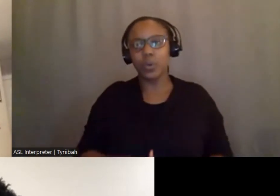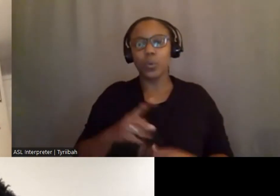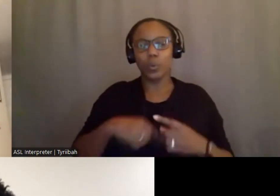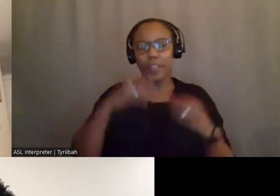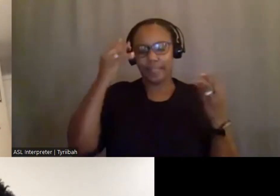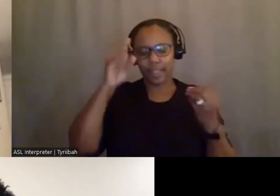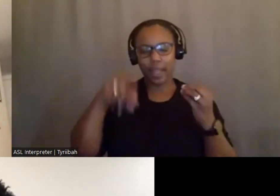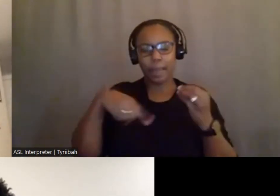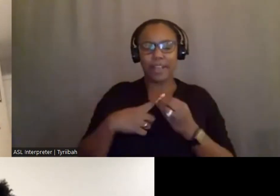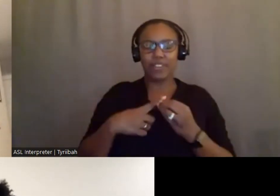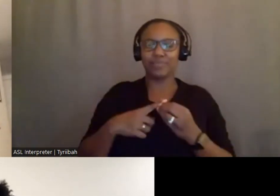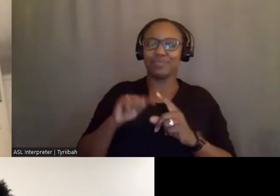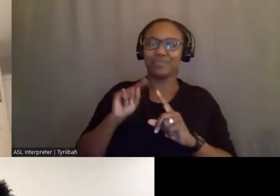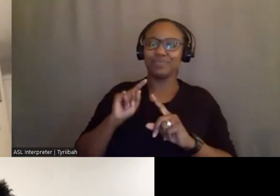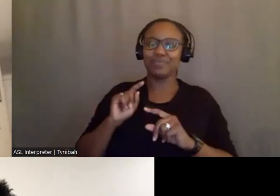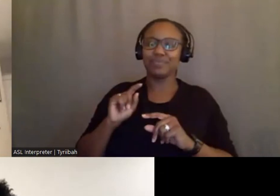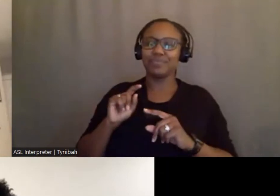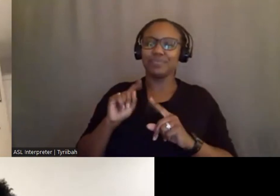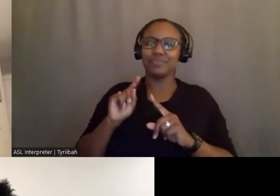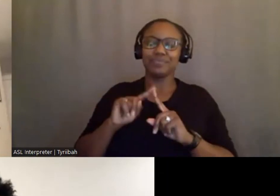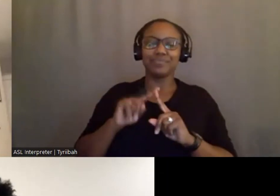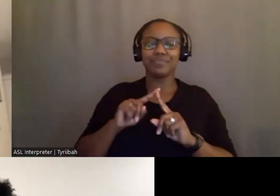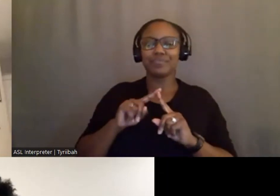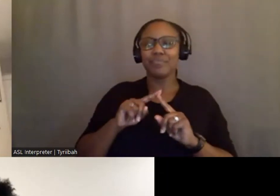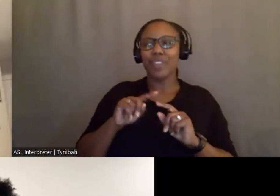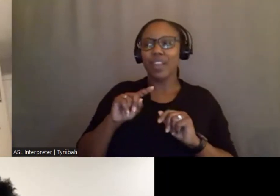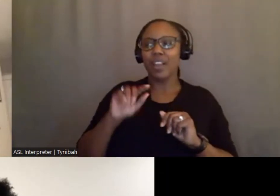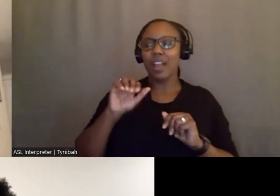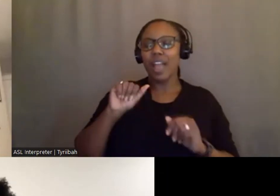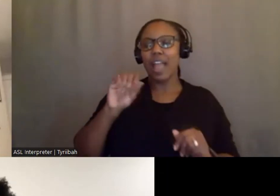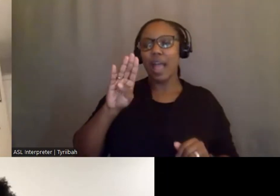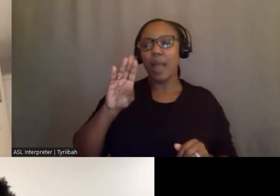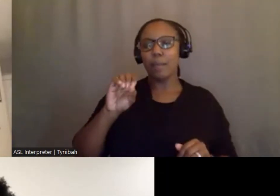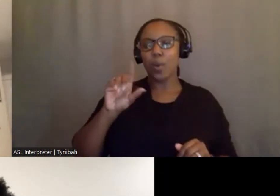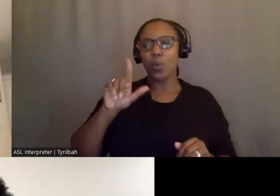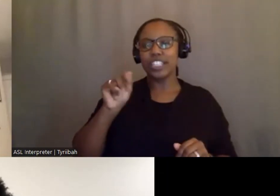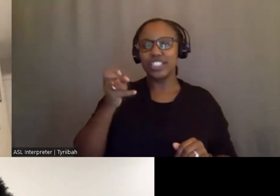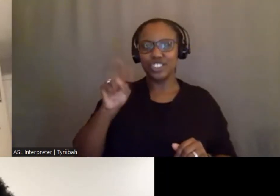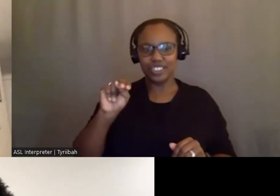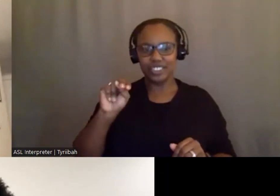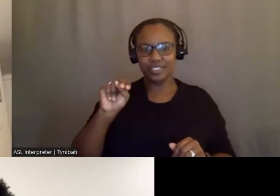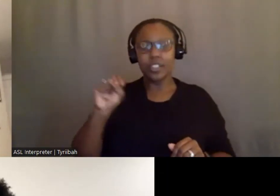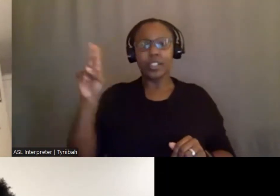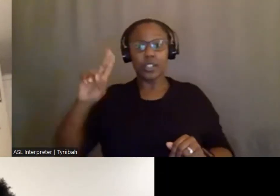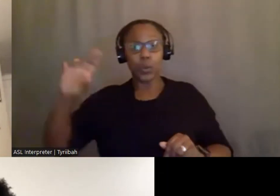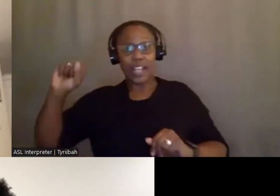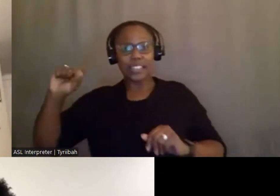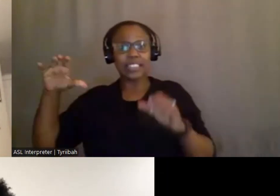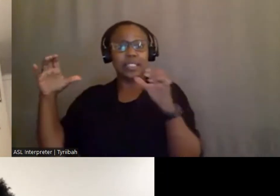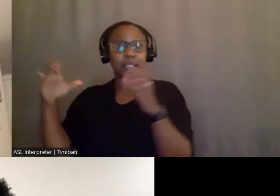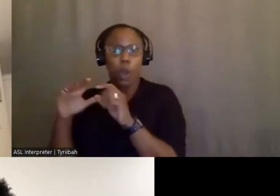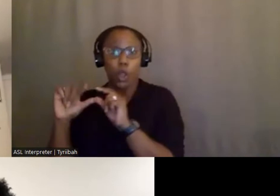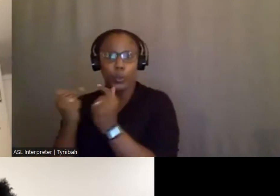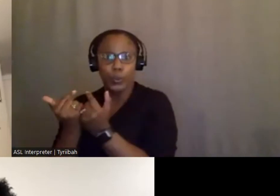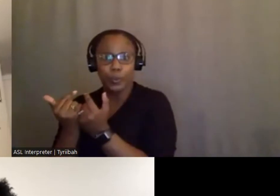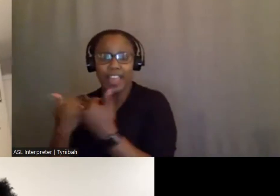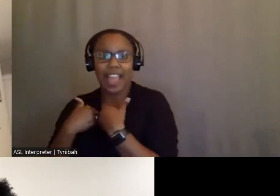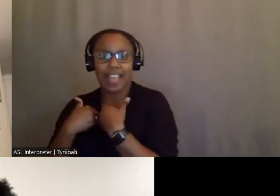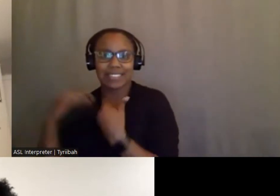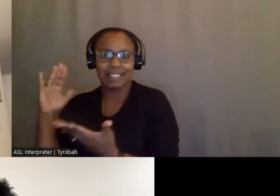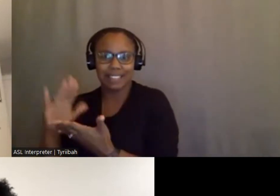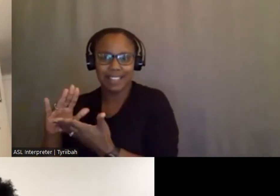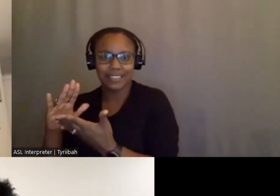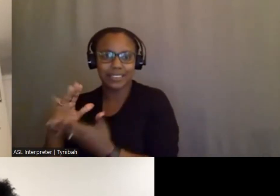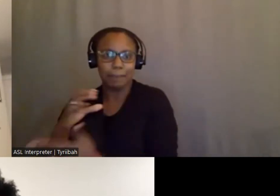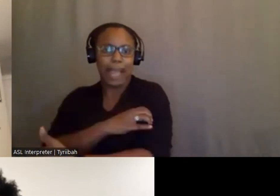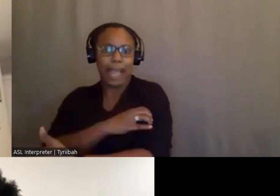abolition, I think we should think of it as in the United States as kind of a smaller group that has less power, but one that certainly